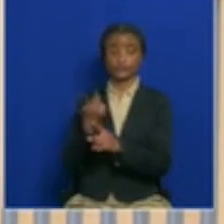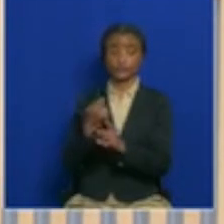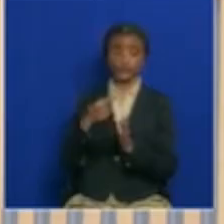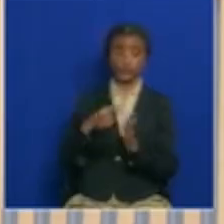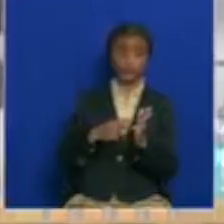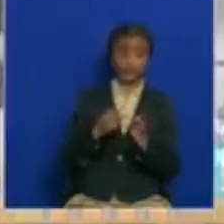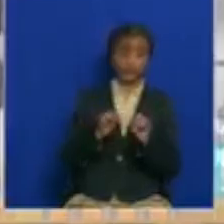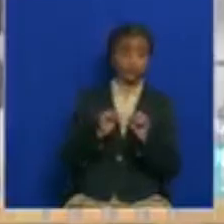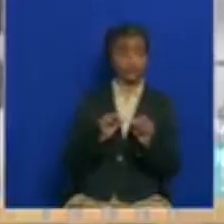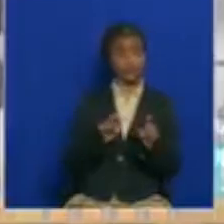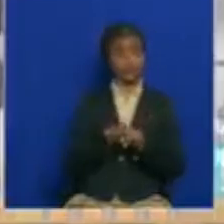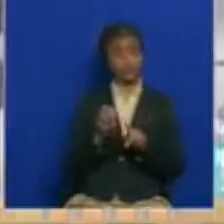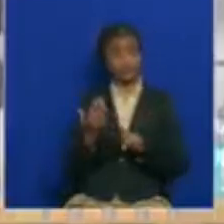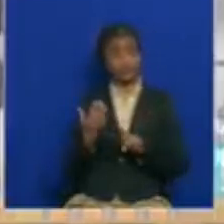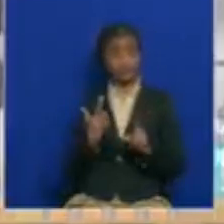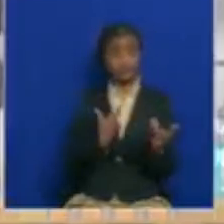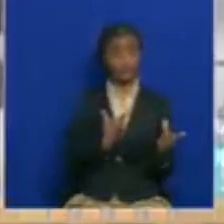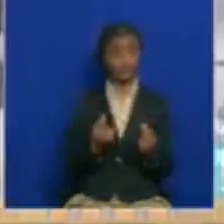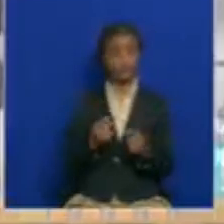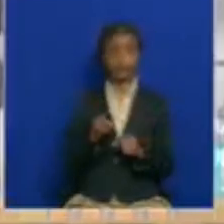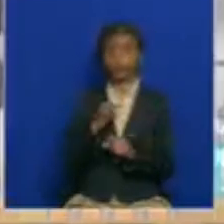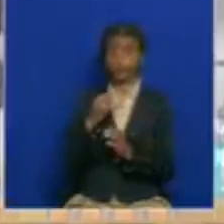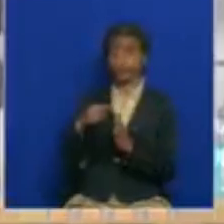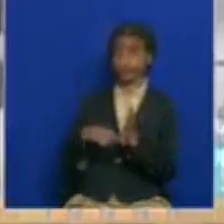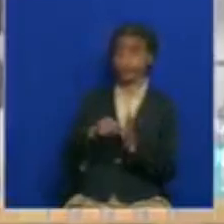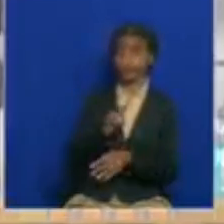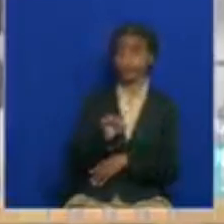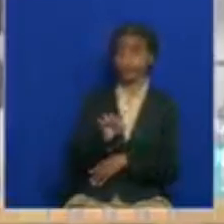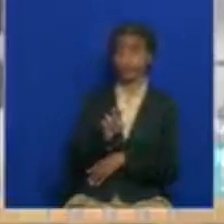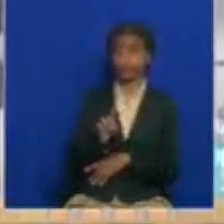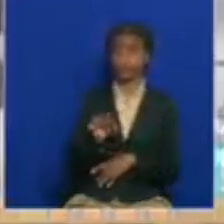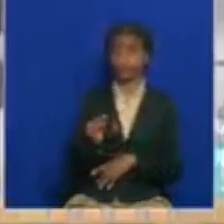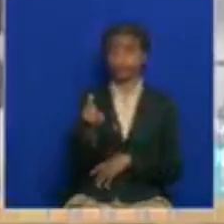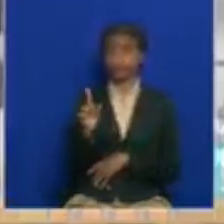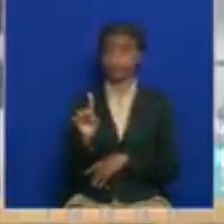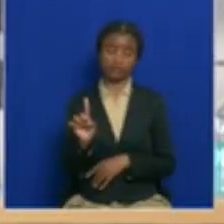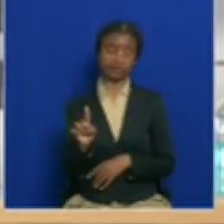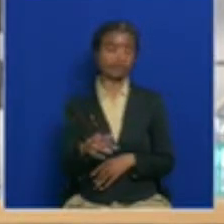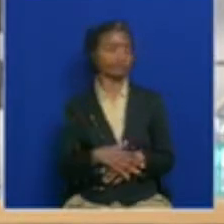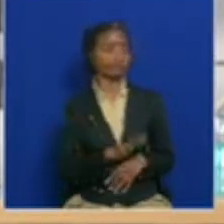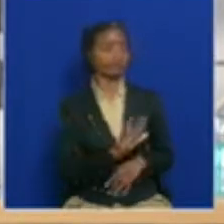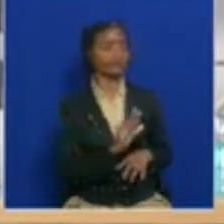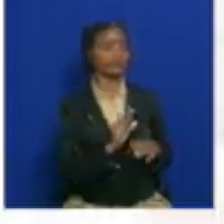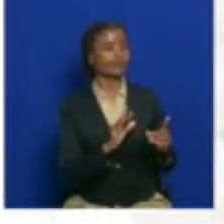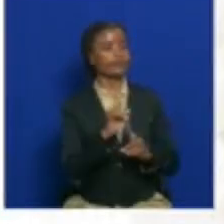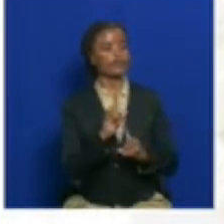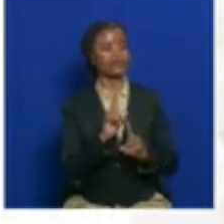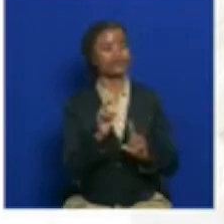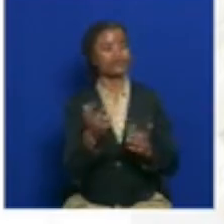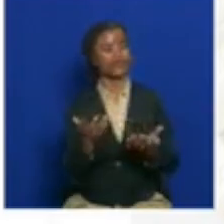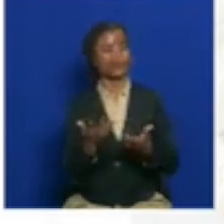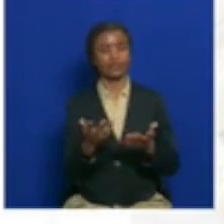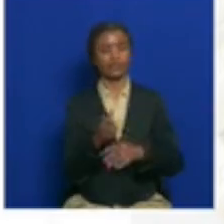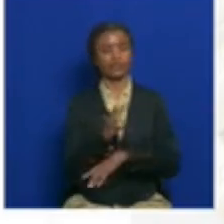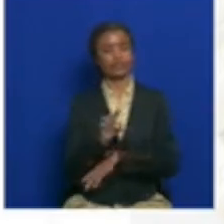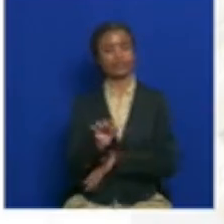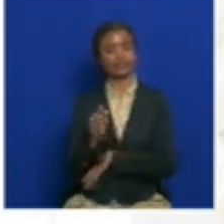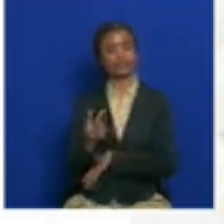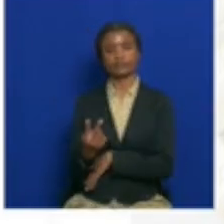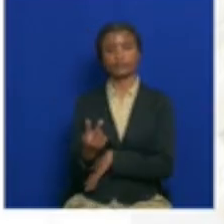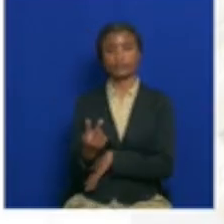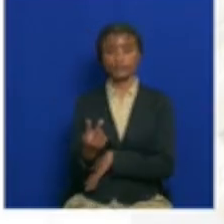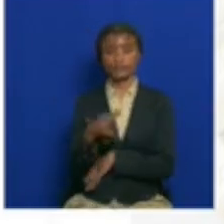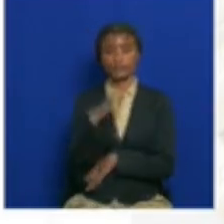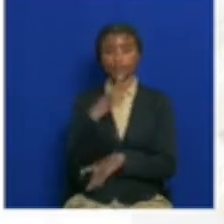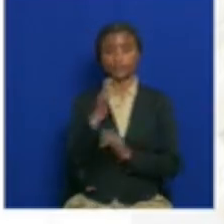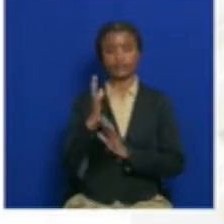The 2.2, the question really is at 2.2, to explain your history and or relationship, direct